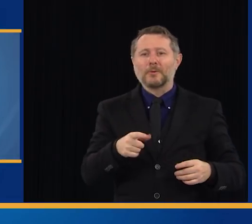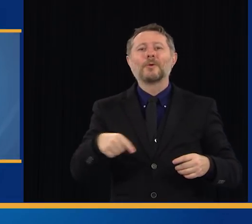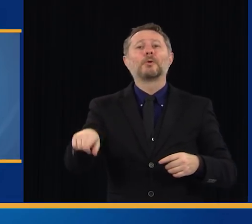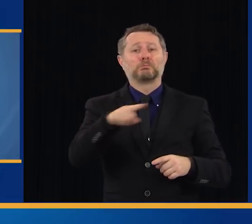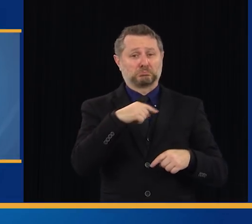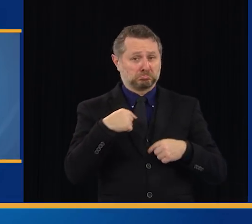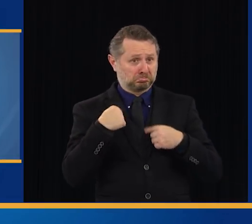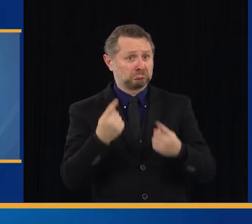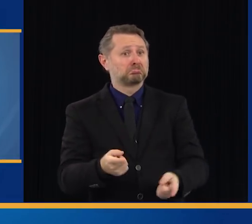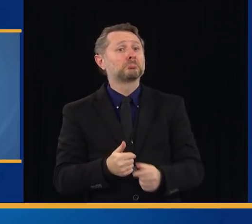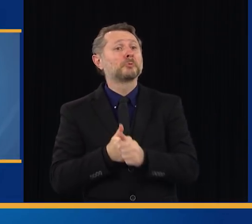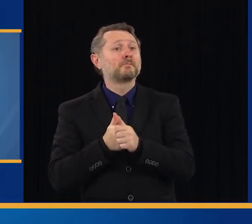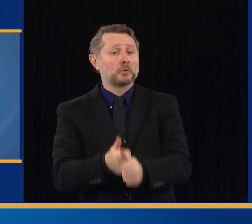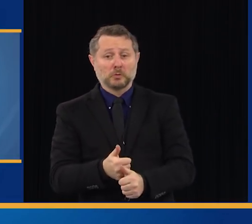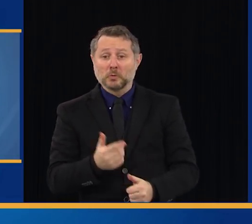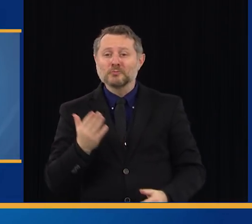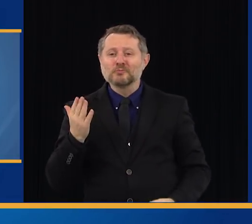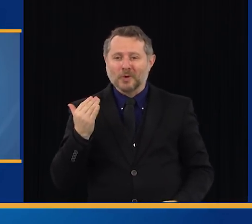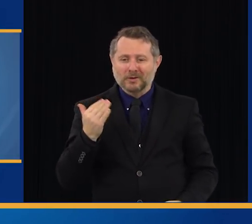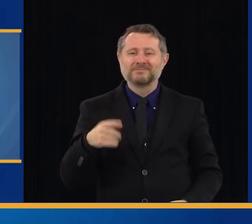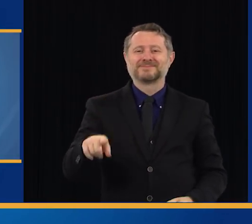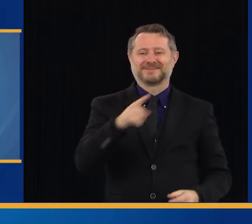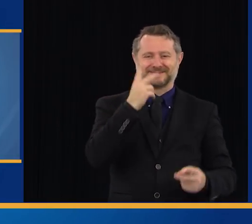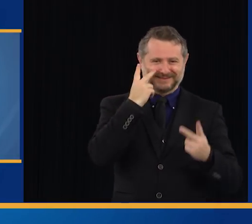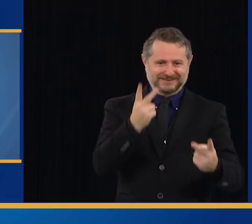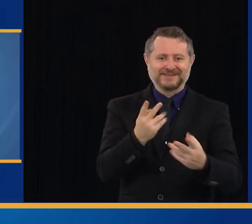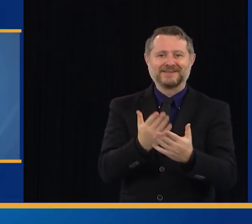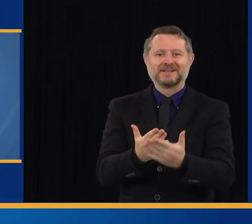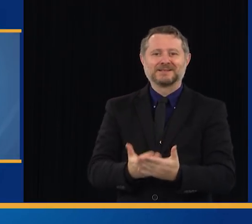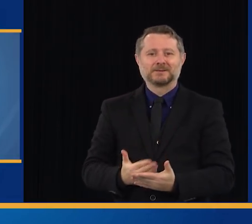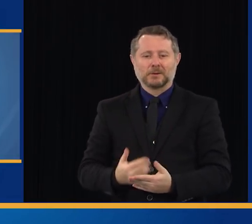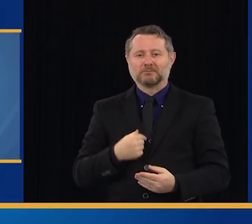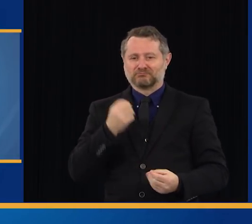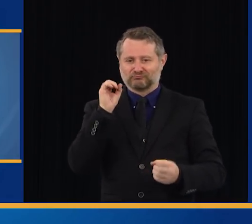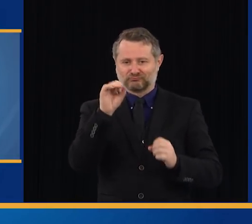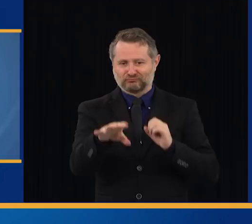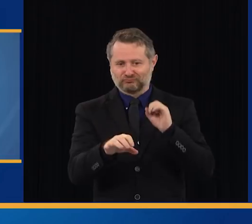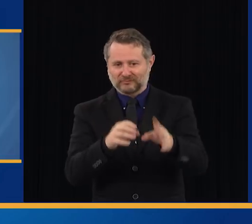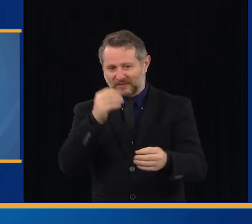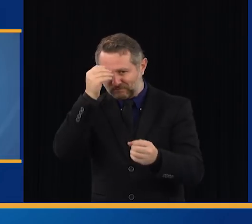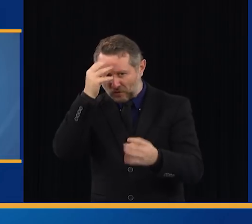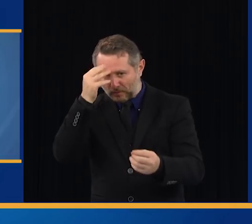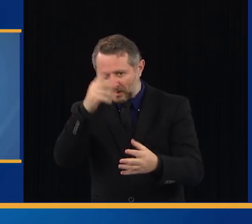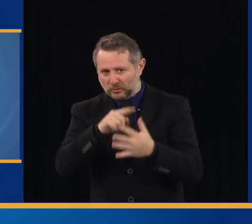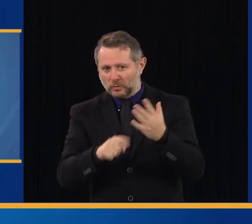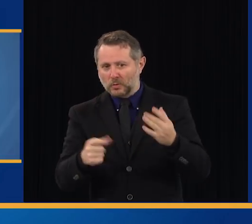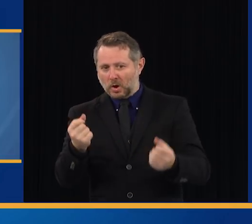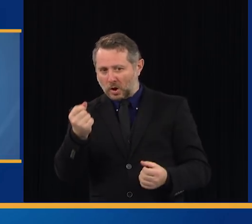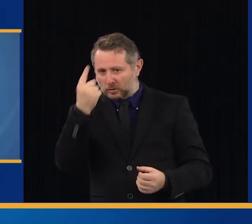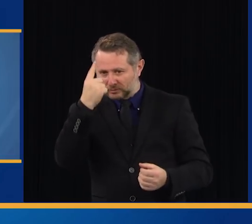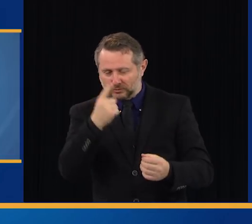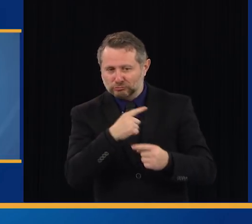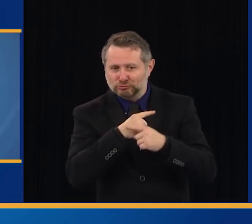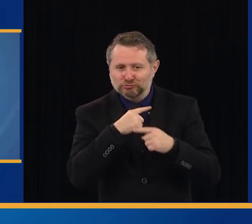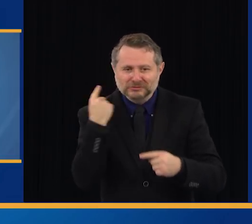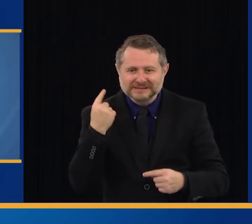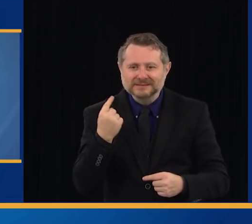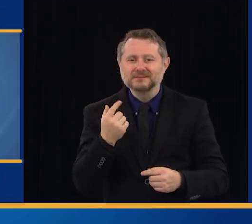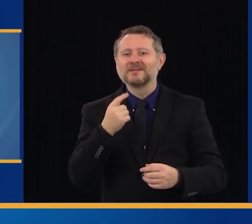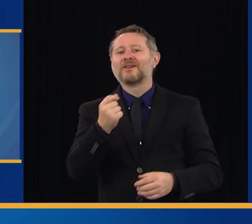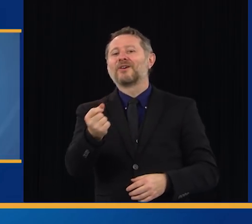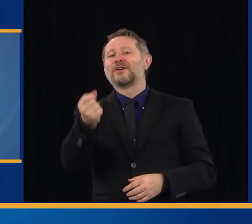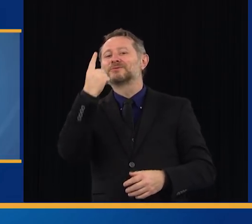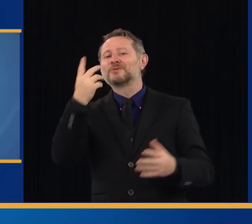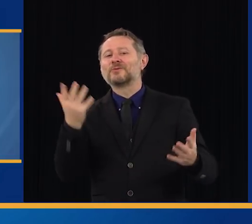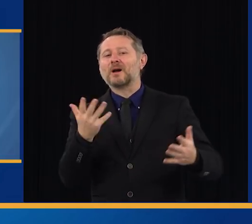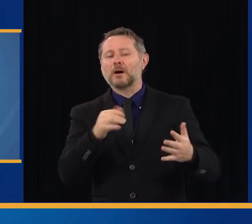because they have the facts, they have the information, they understand the risks, they understand the rewards, they understand the consequences,